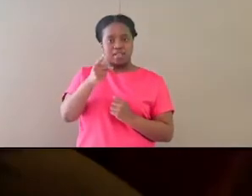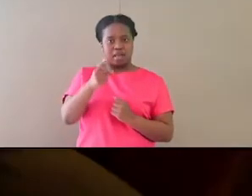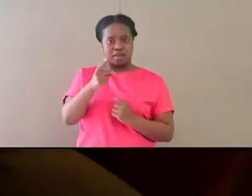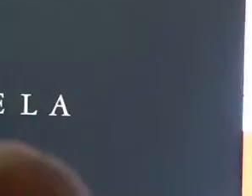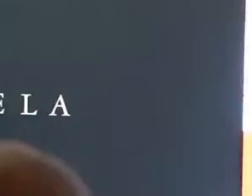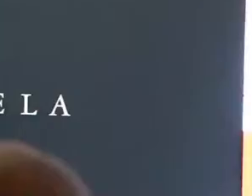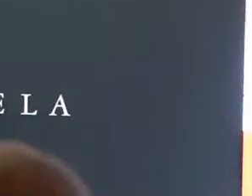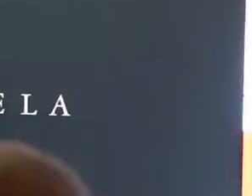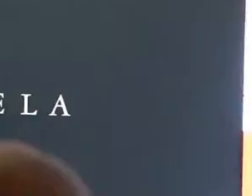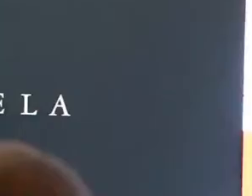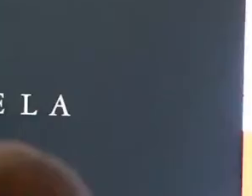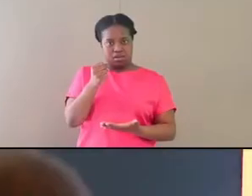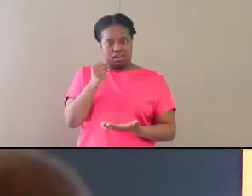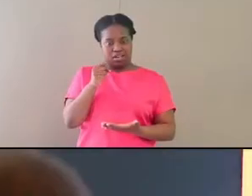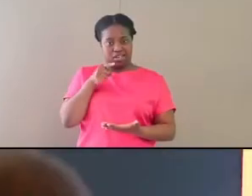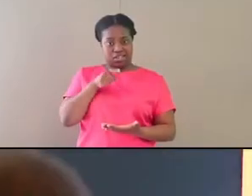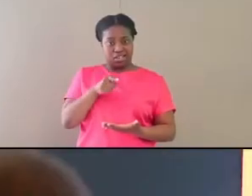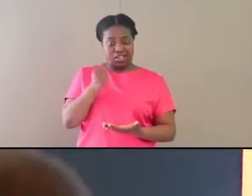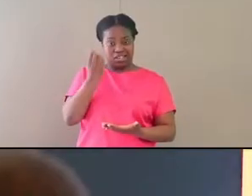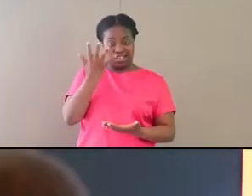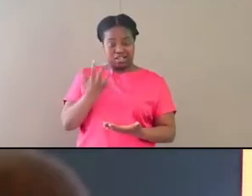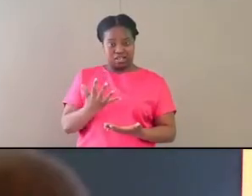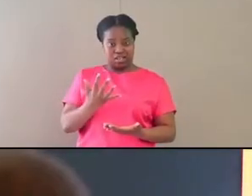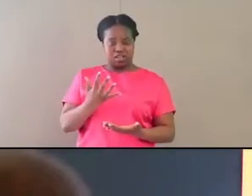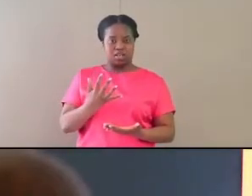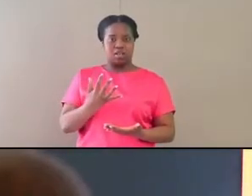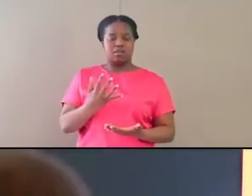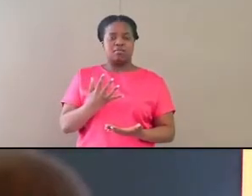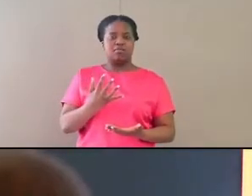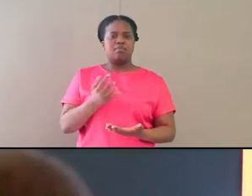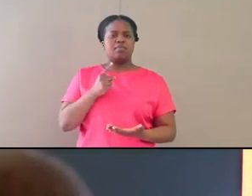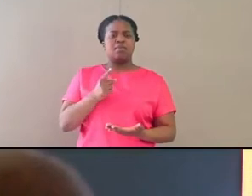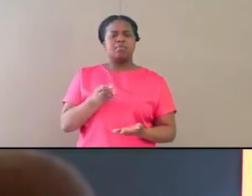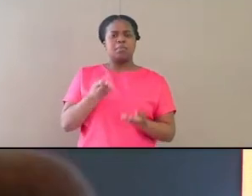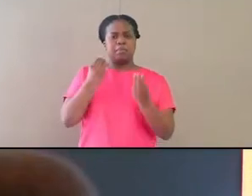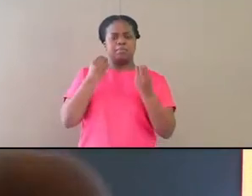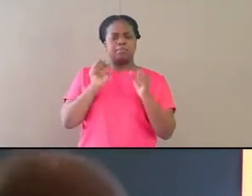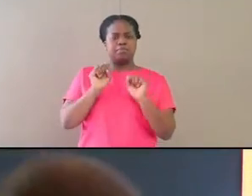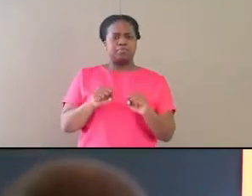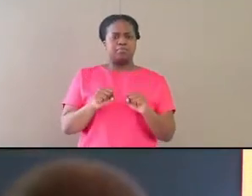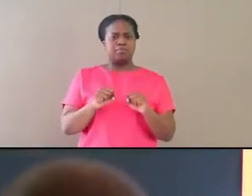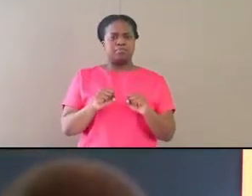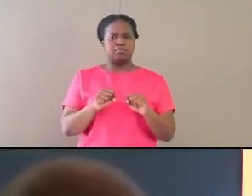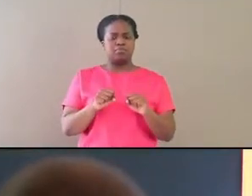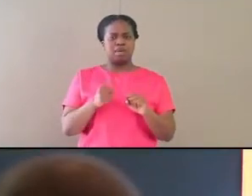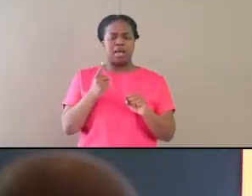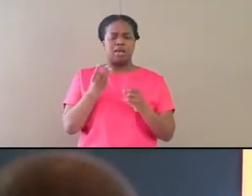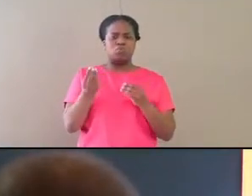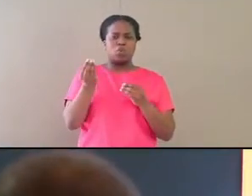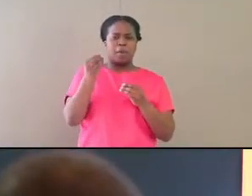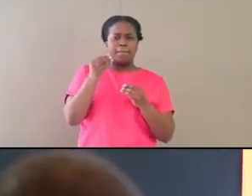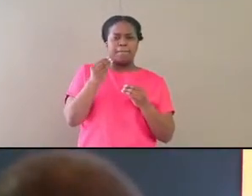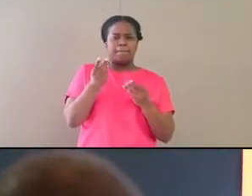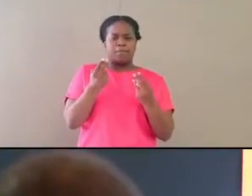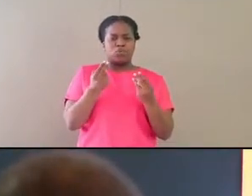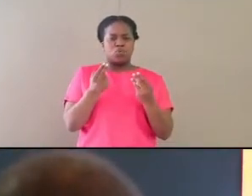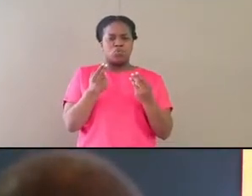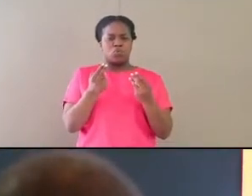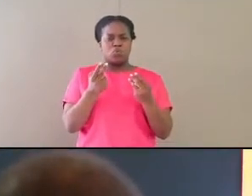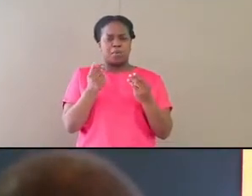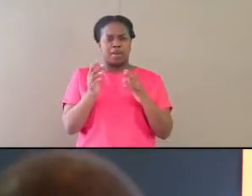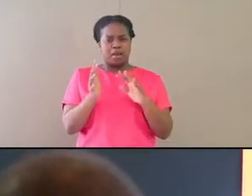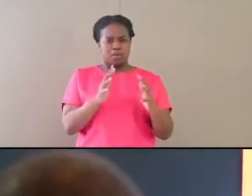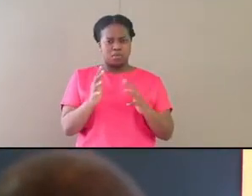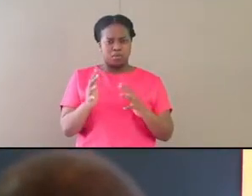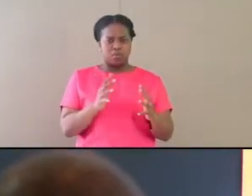package, the disaster management relief package that was instituted which had top-ups and new grants and food